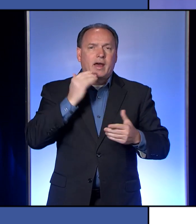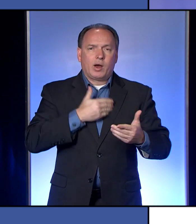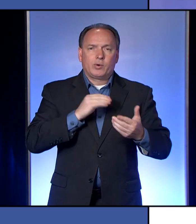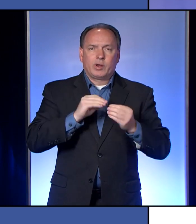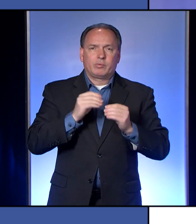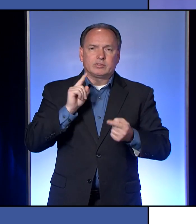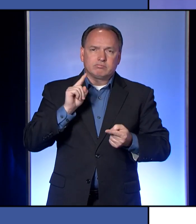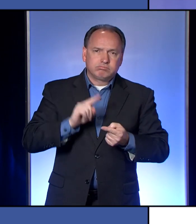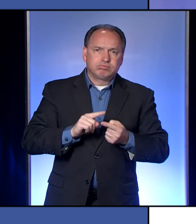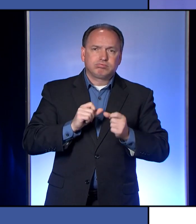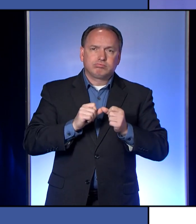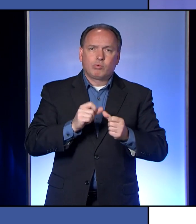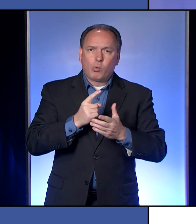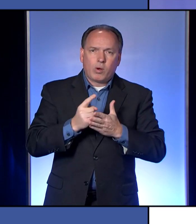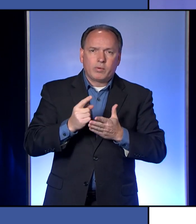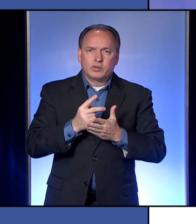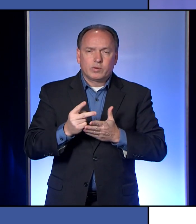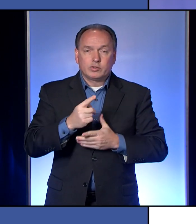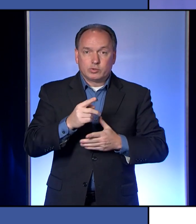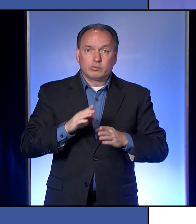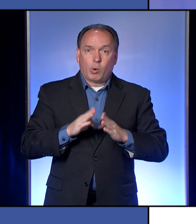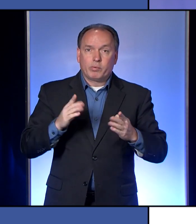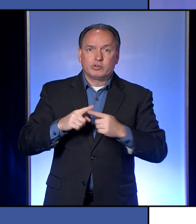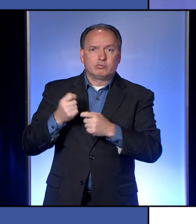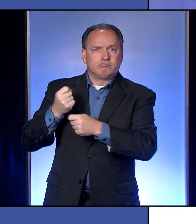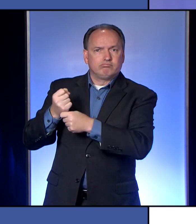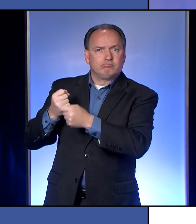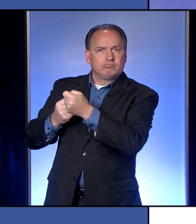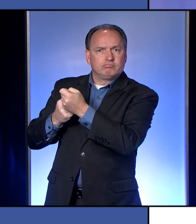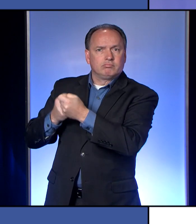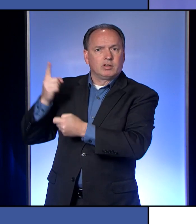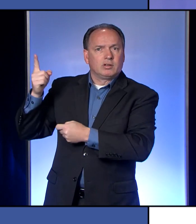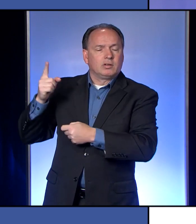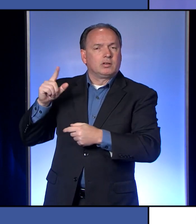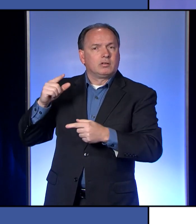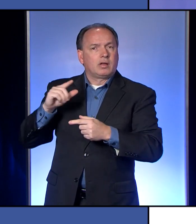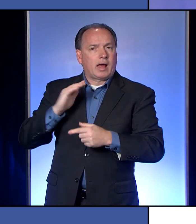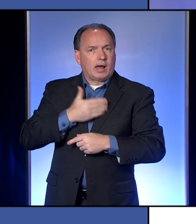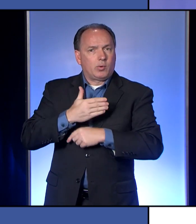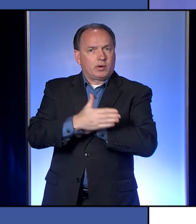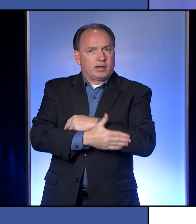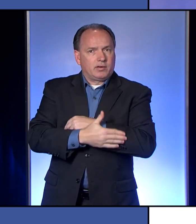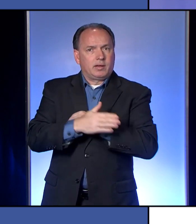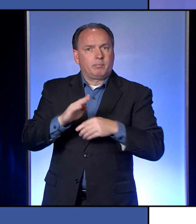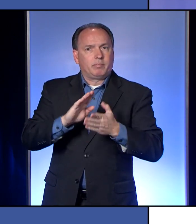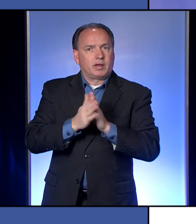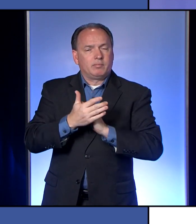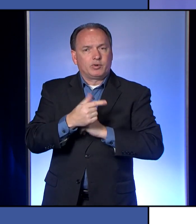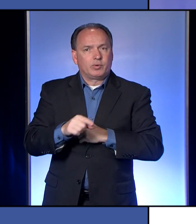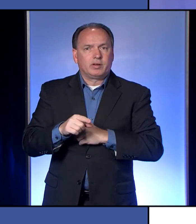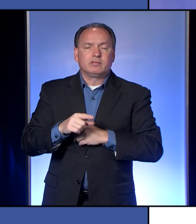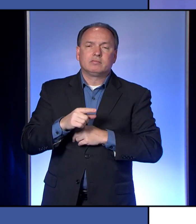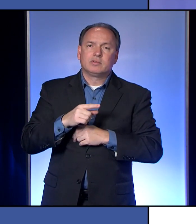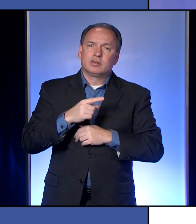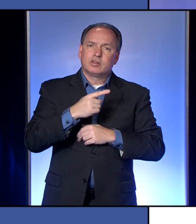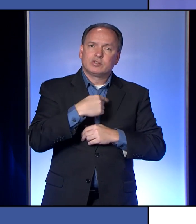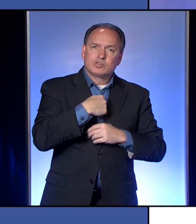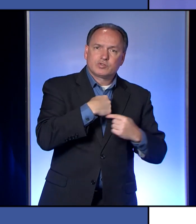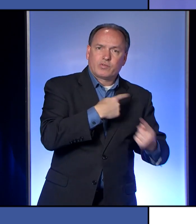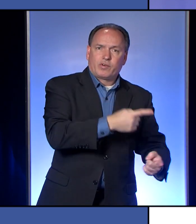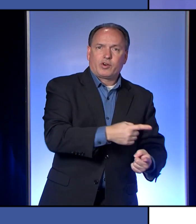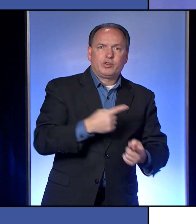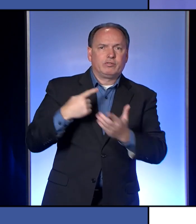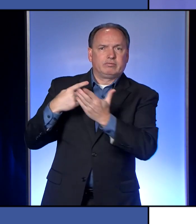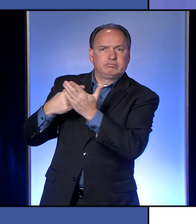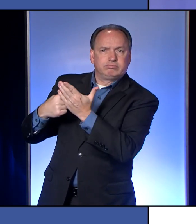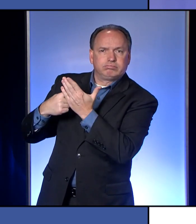for another week or two, that you're open to lobbying for the county to go green. Based on your dealings with folks from the state health department and from the governor's